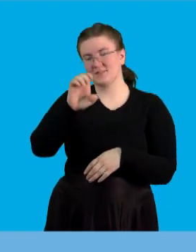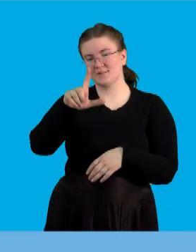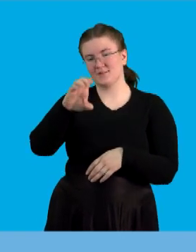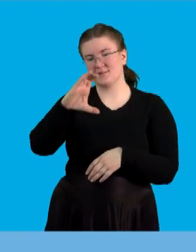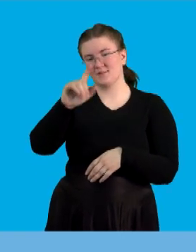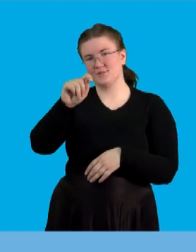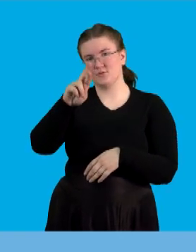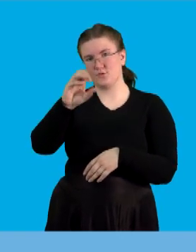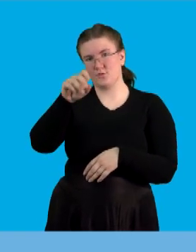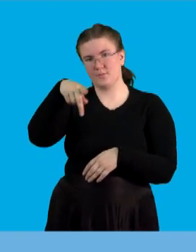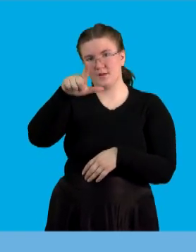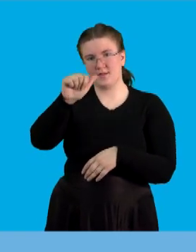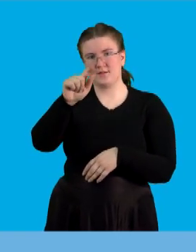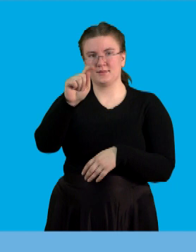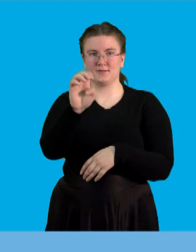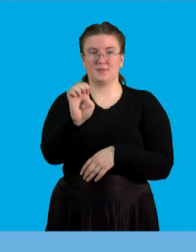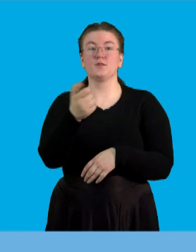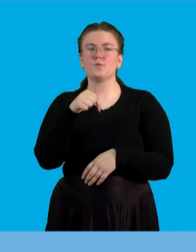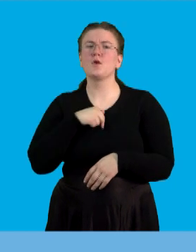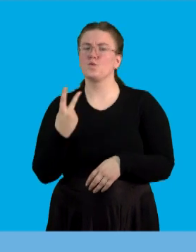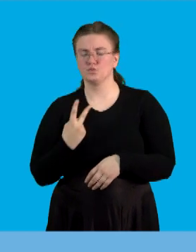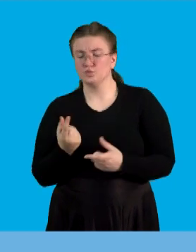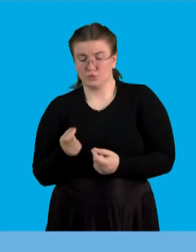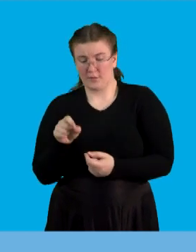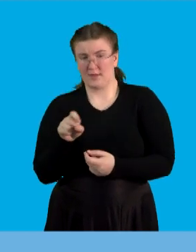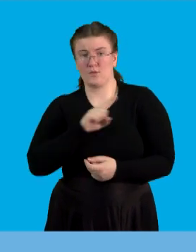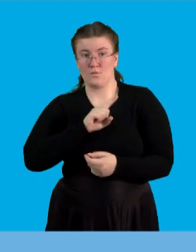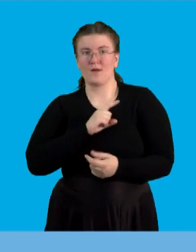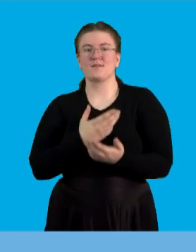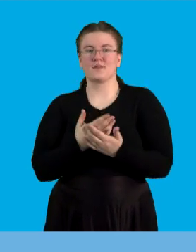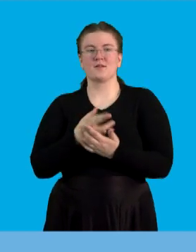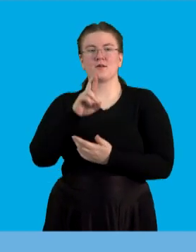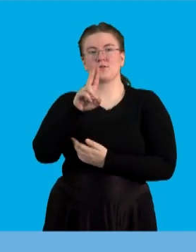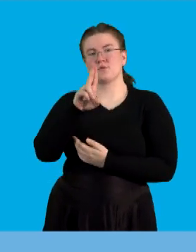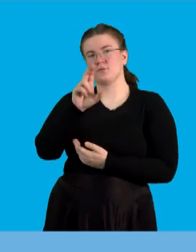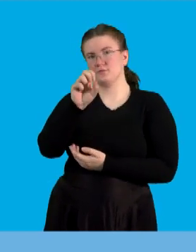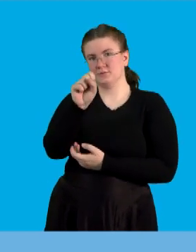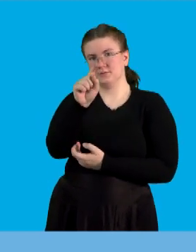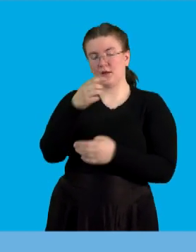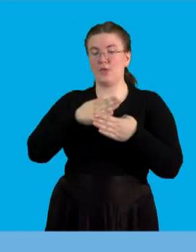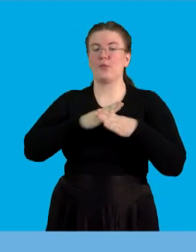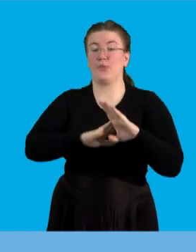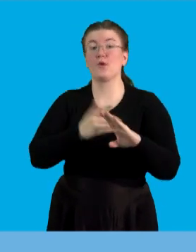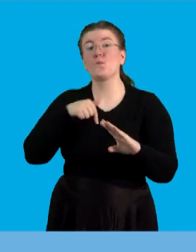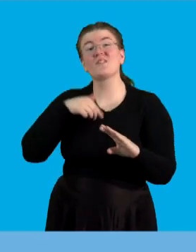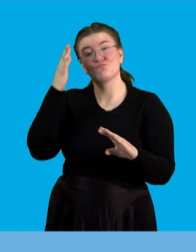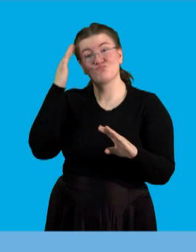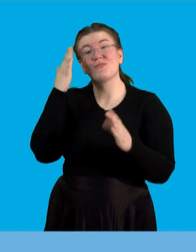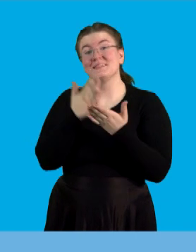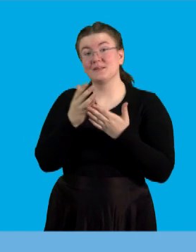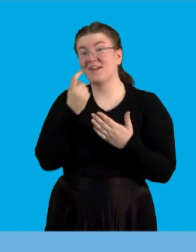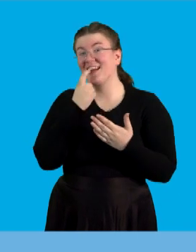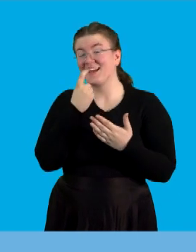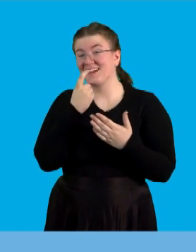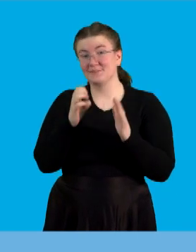going to electroplate. We also electroplate because that helps to prevent an object from rusting. We know that certain metals,